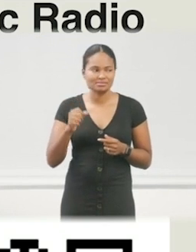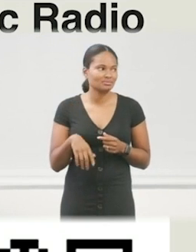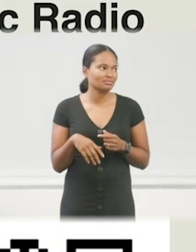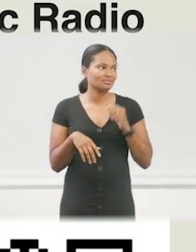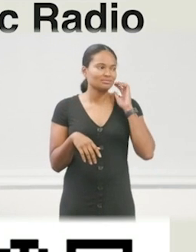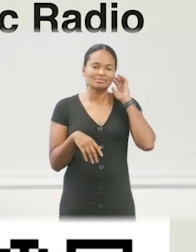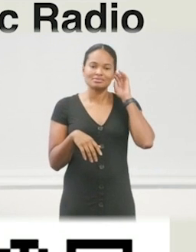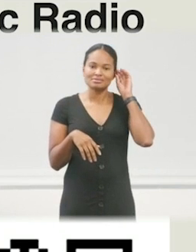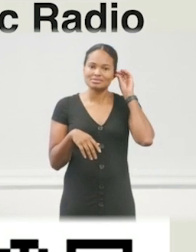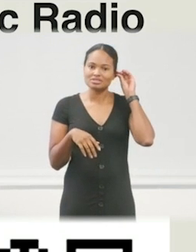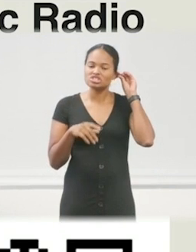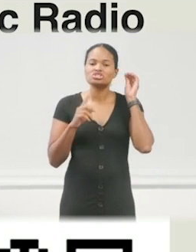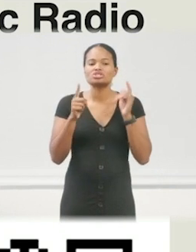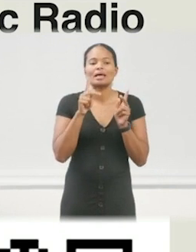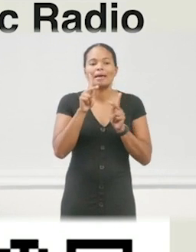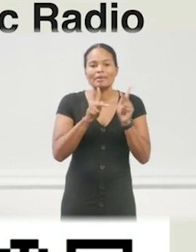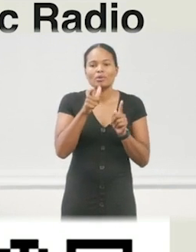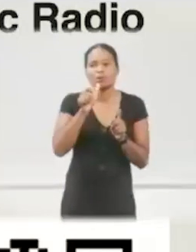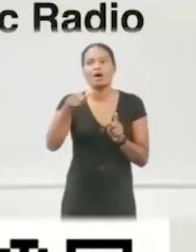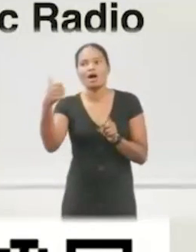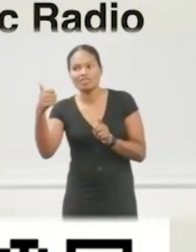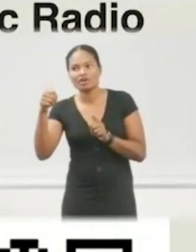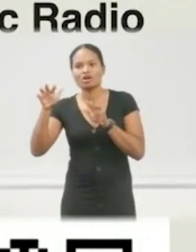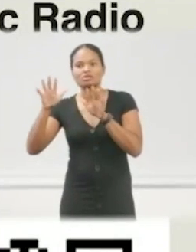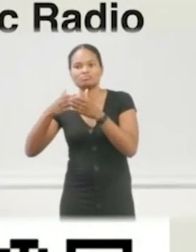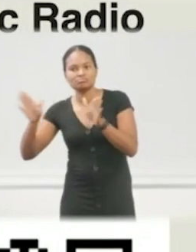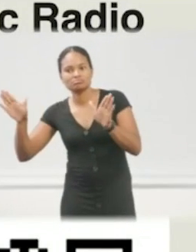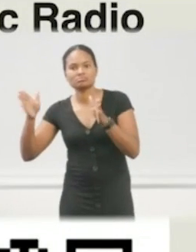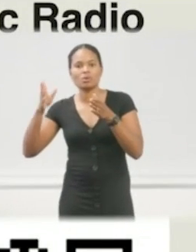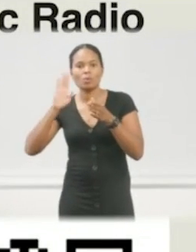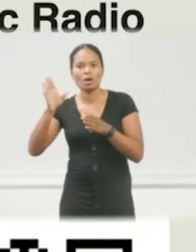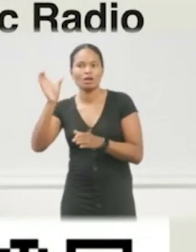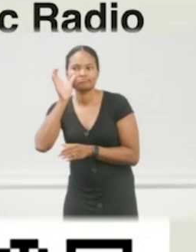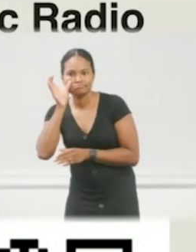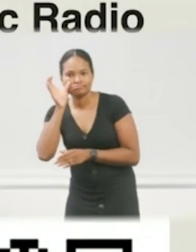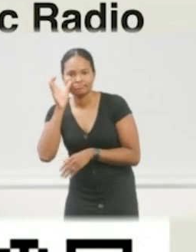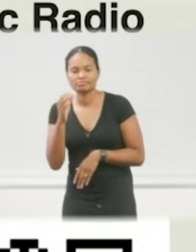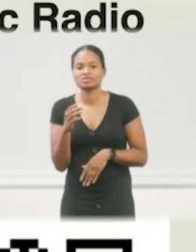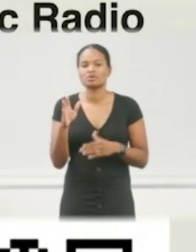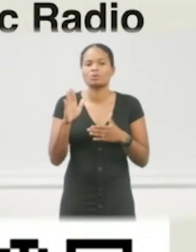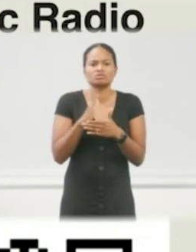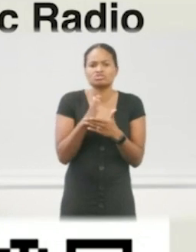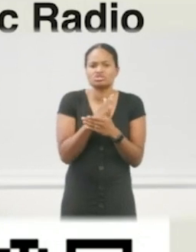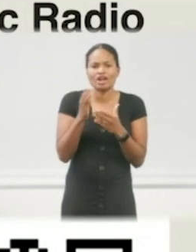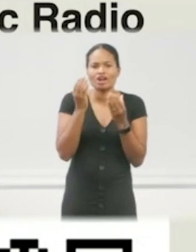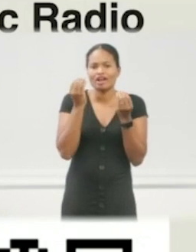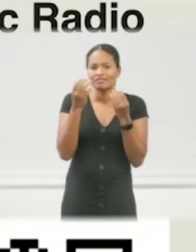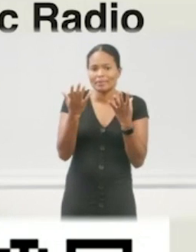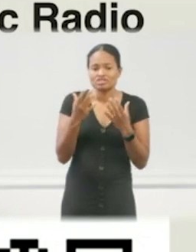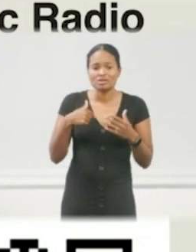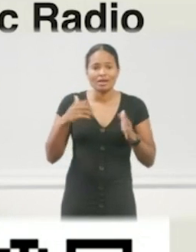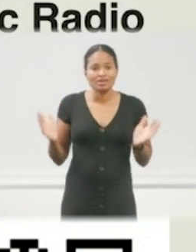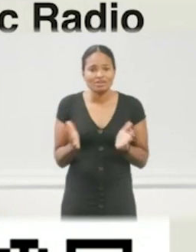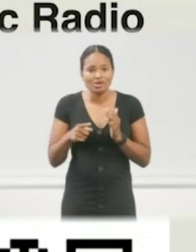that others would listen to. Share this information. I encourage you to go on the website, go